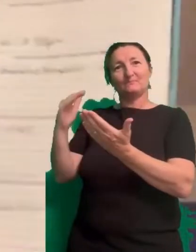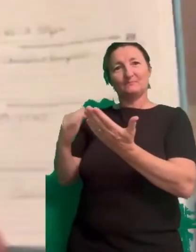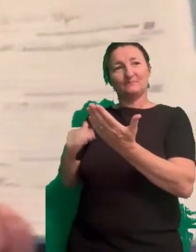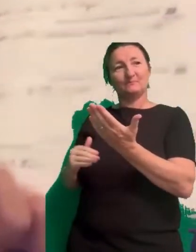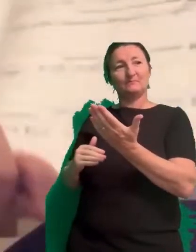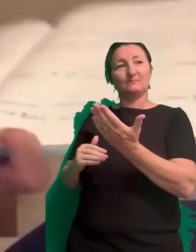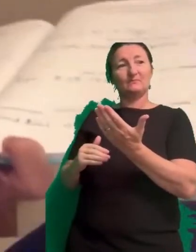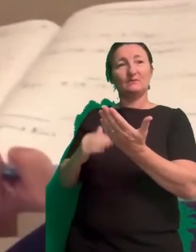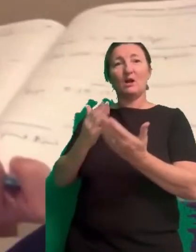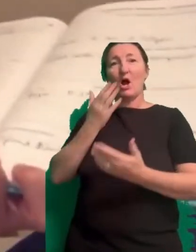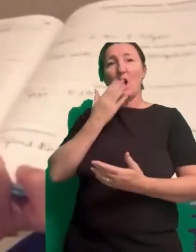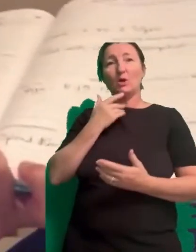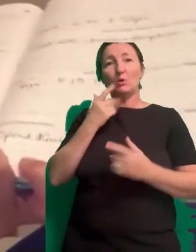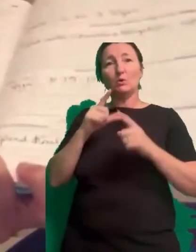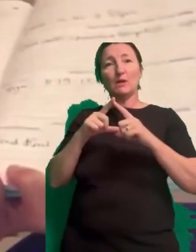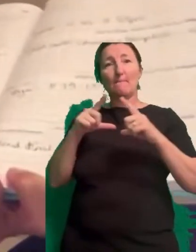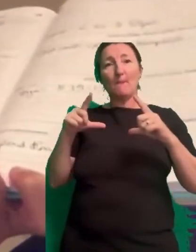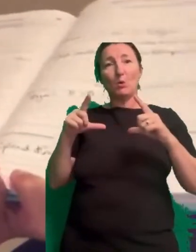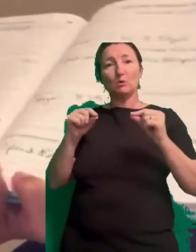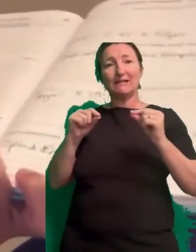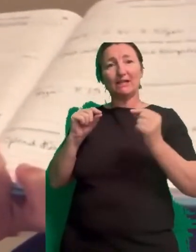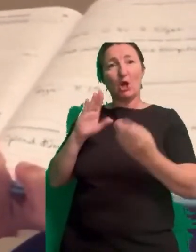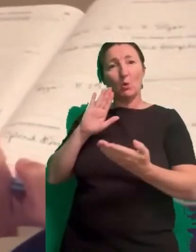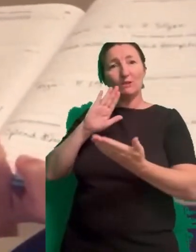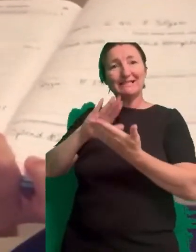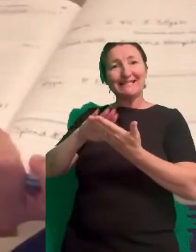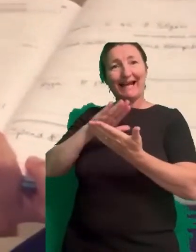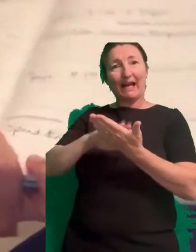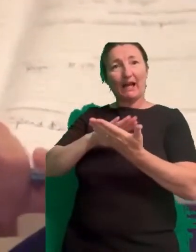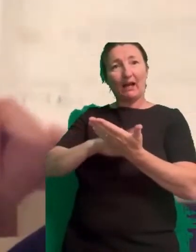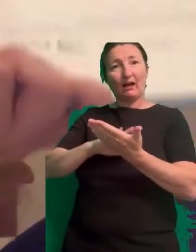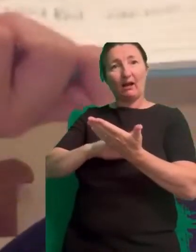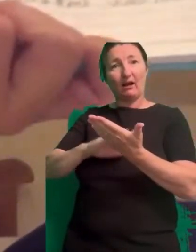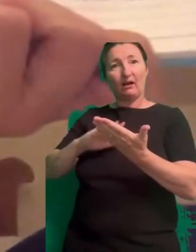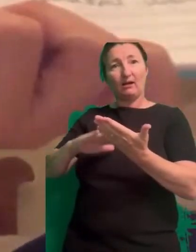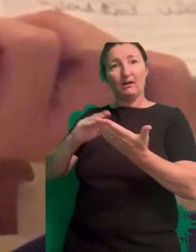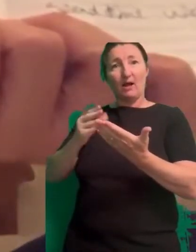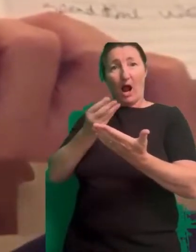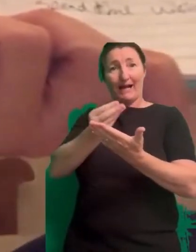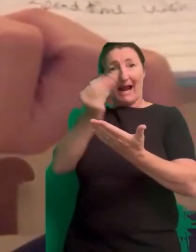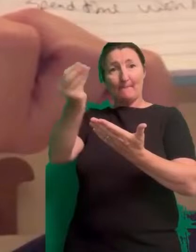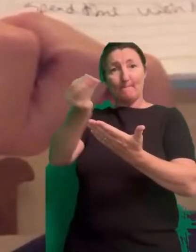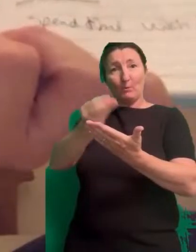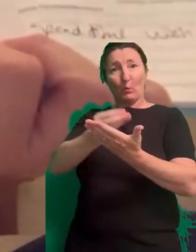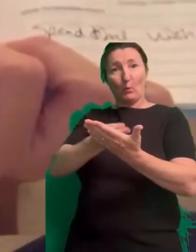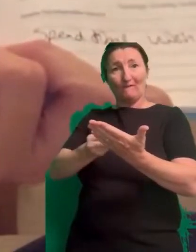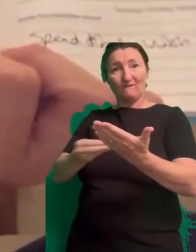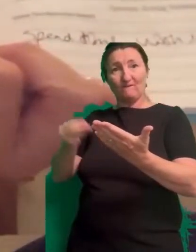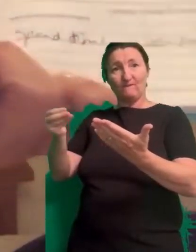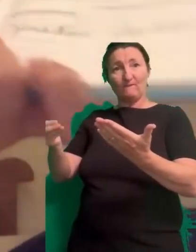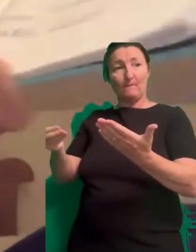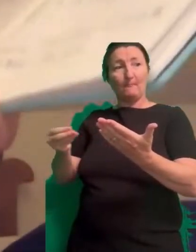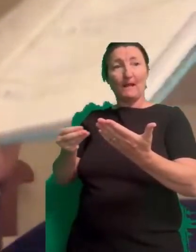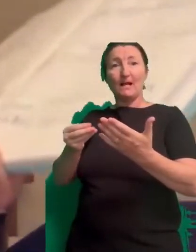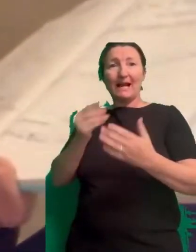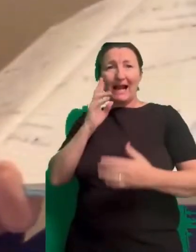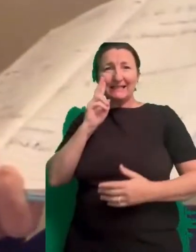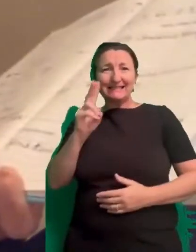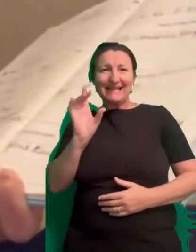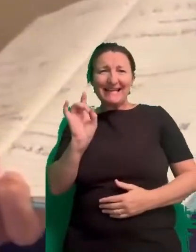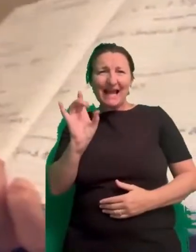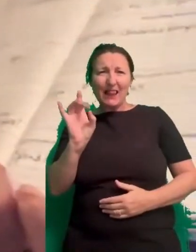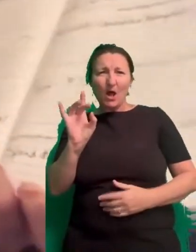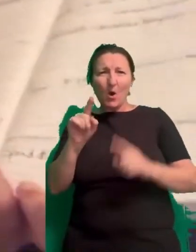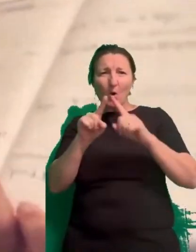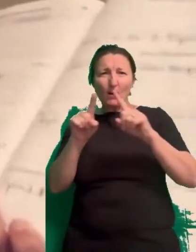can move it all the time. So I just have a bright yellow post-it note that I write on the name of my injection,